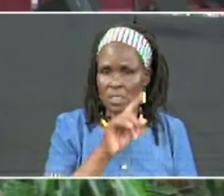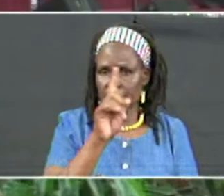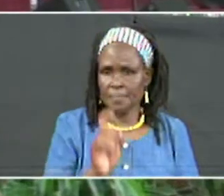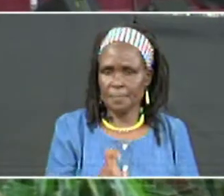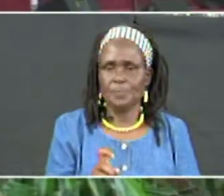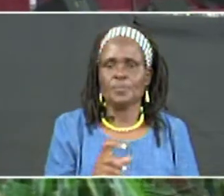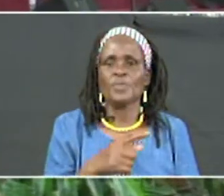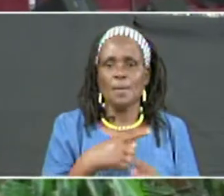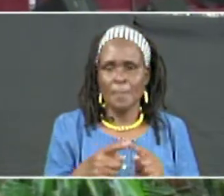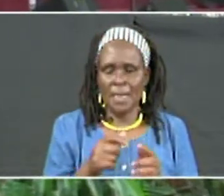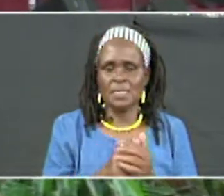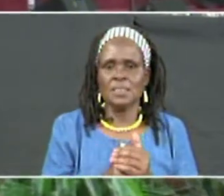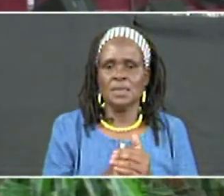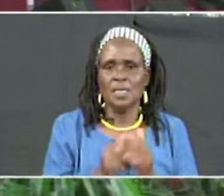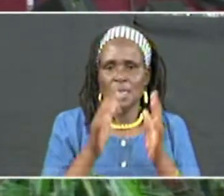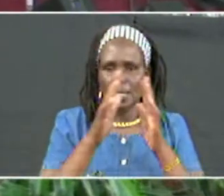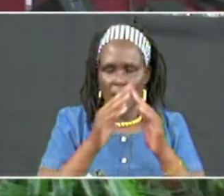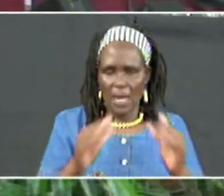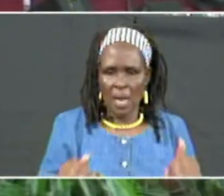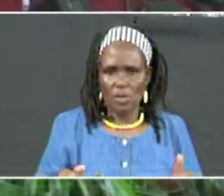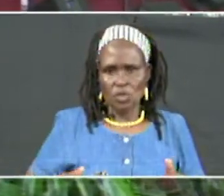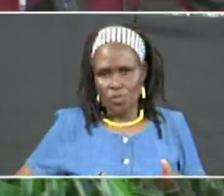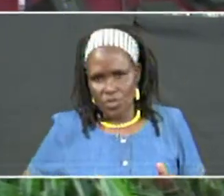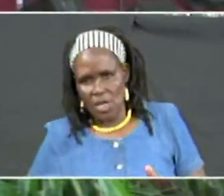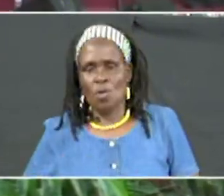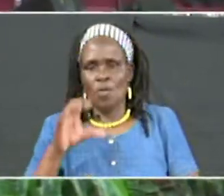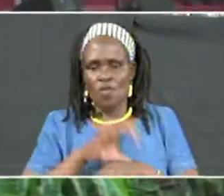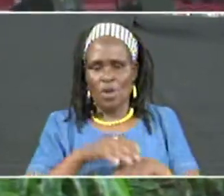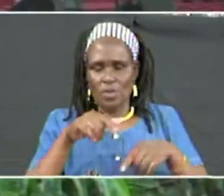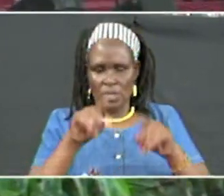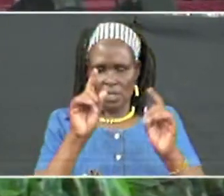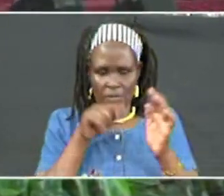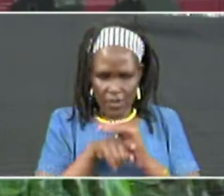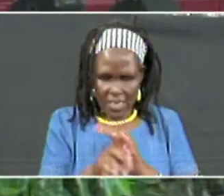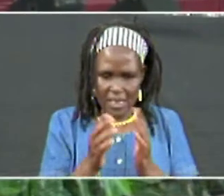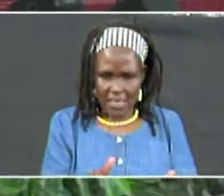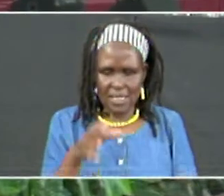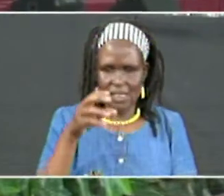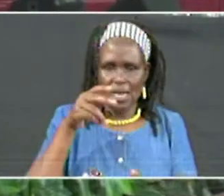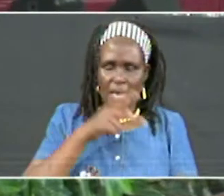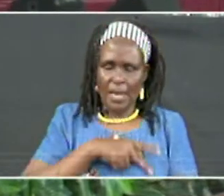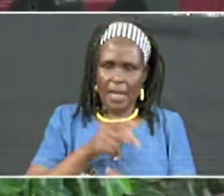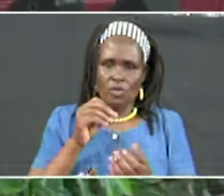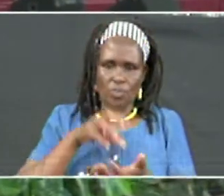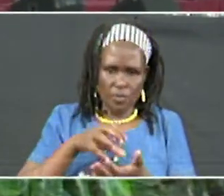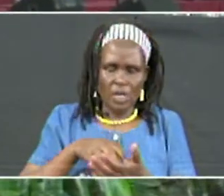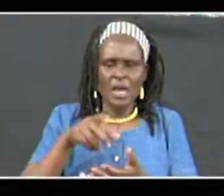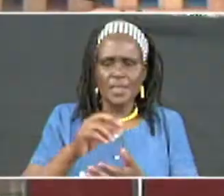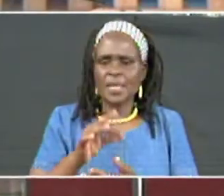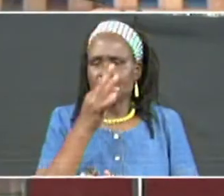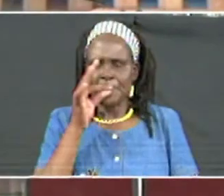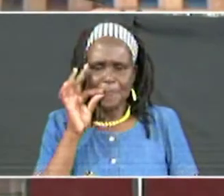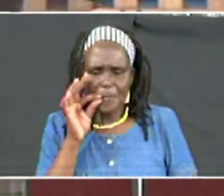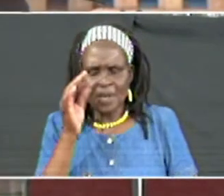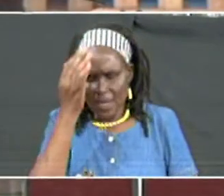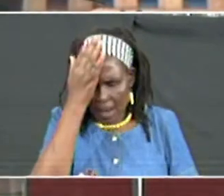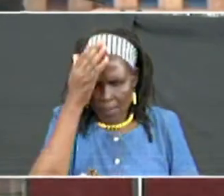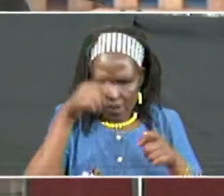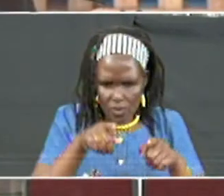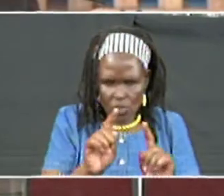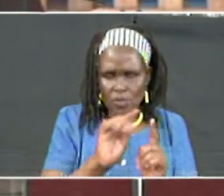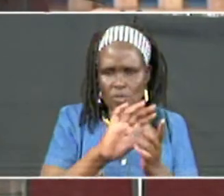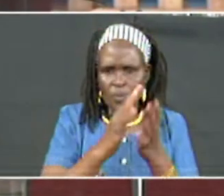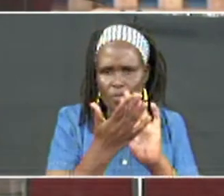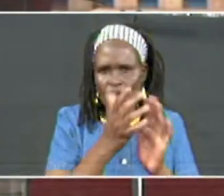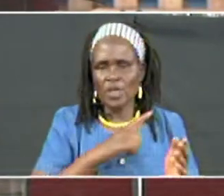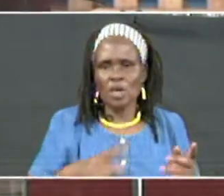of Jacob found themselves in this kind of situation. They fasted and humbled themselves before the Lord, yet He